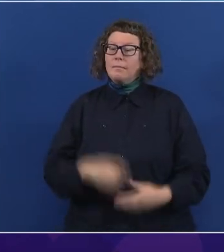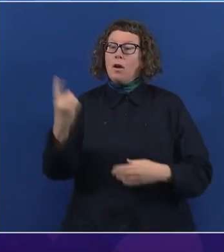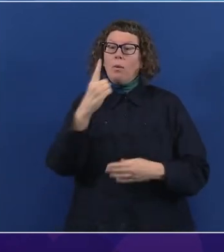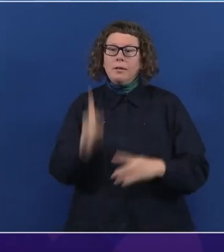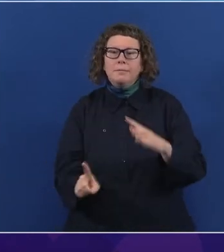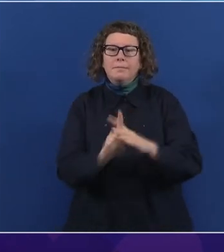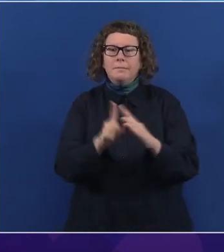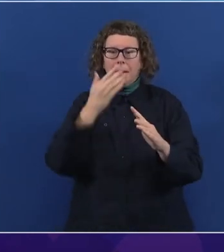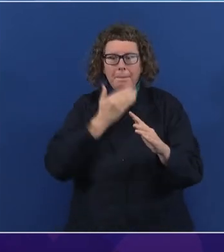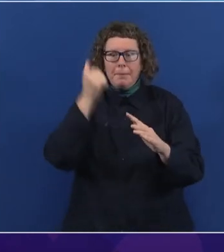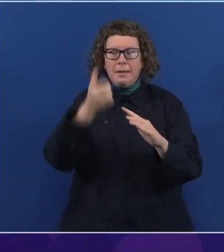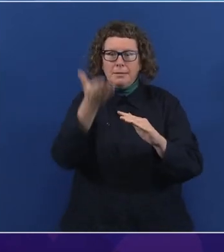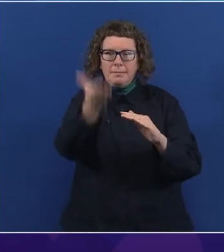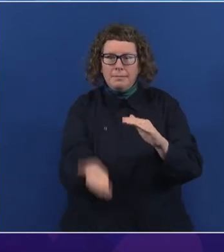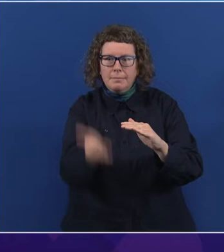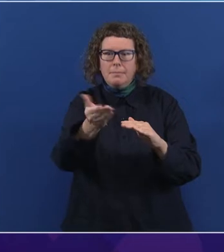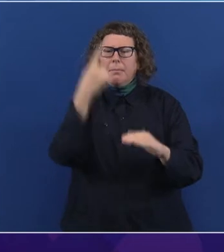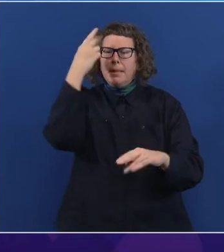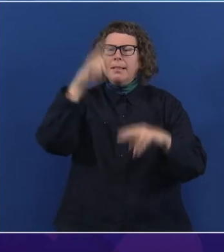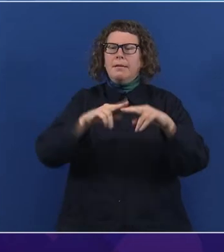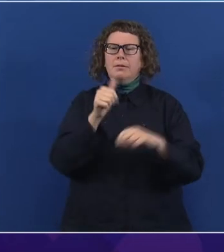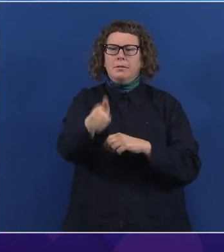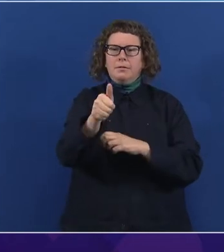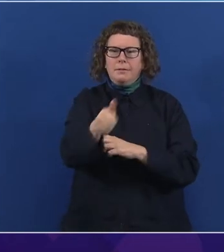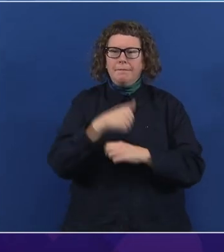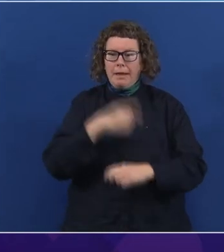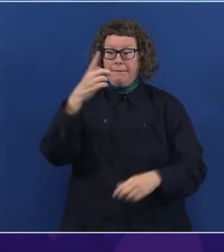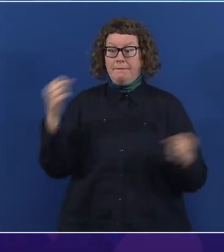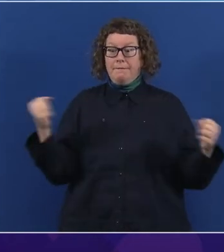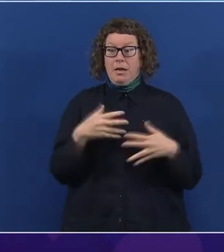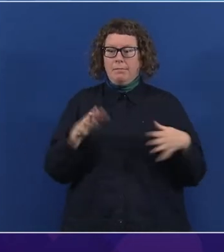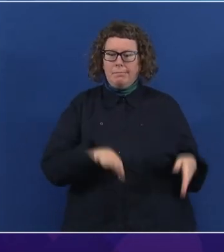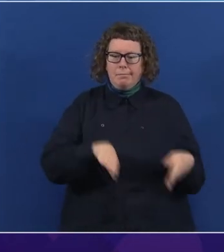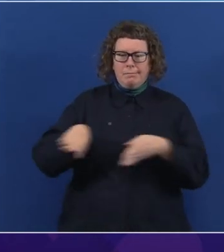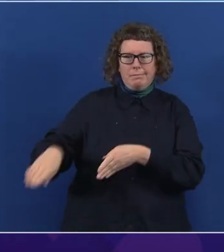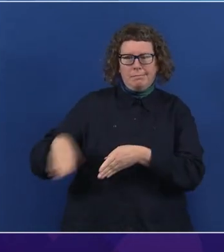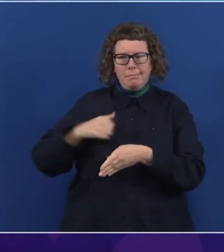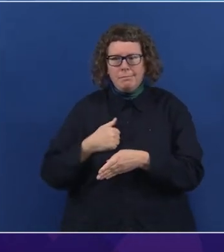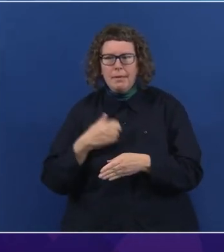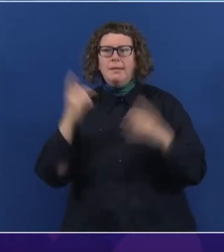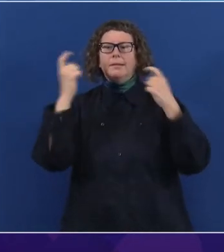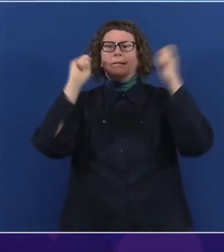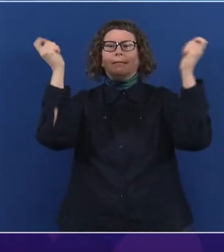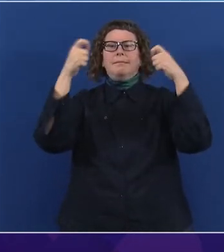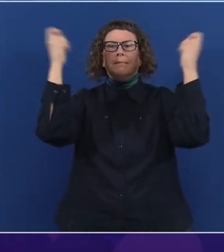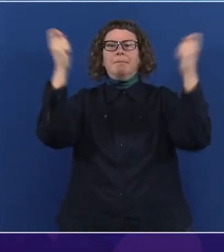Always show up as your best self. Believe in yourselves and be fearless. Celebrate your accomplishments.